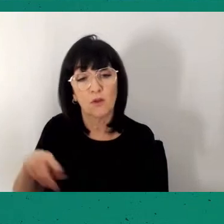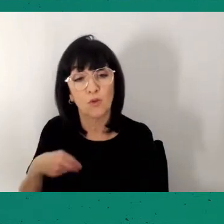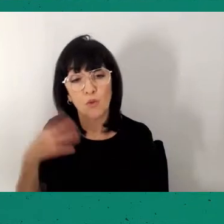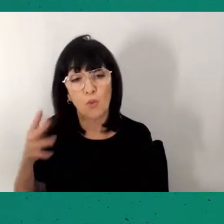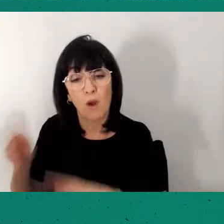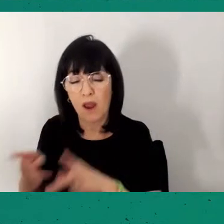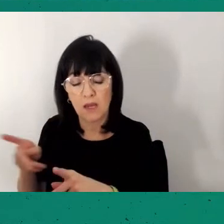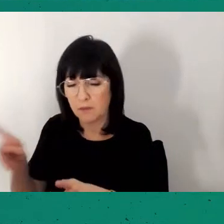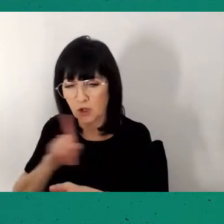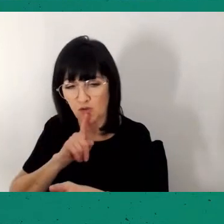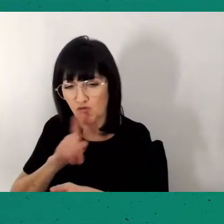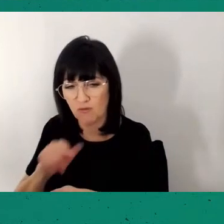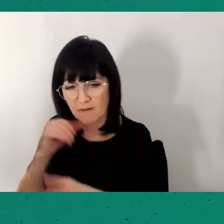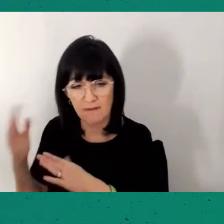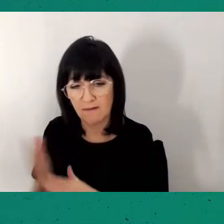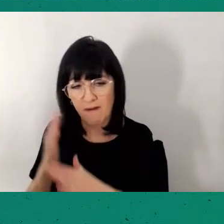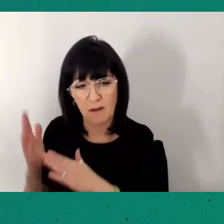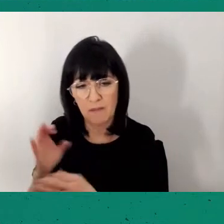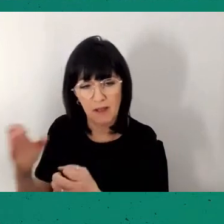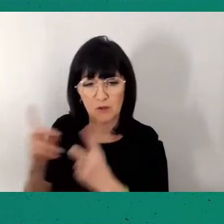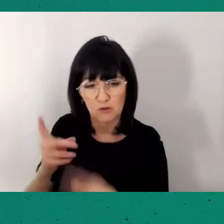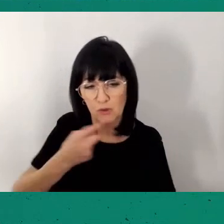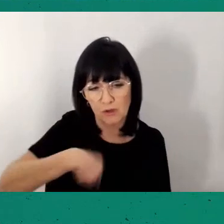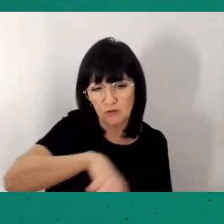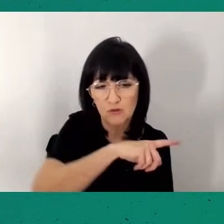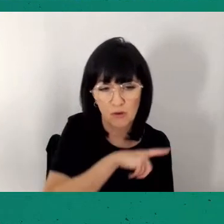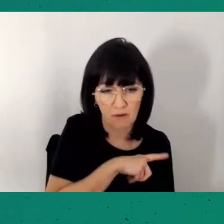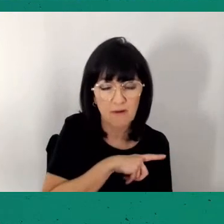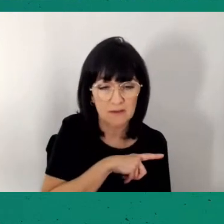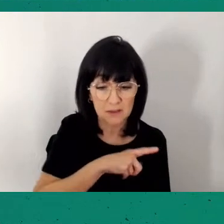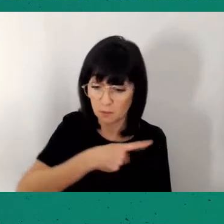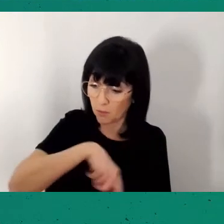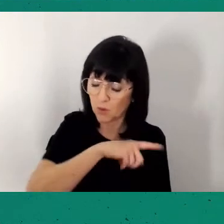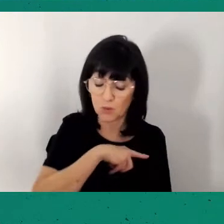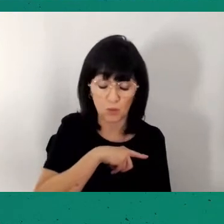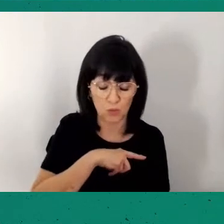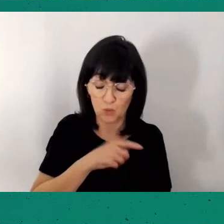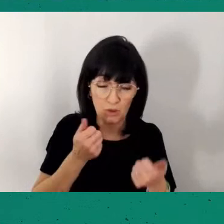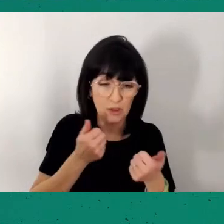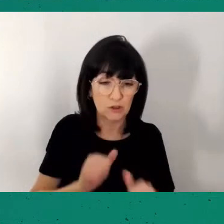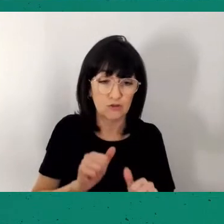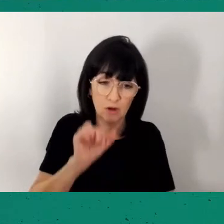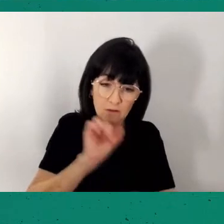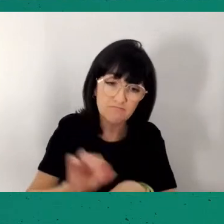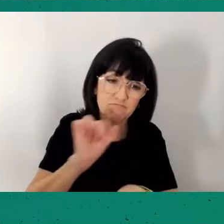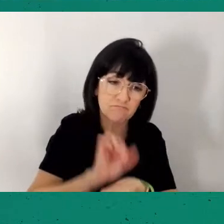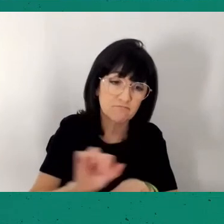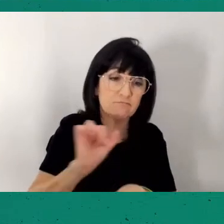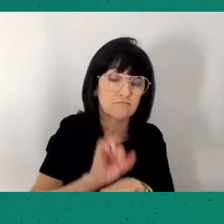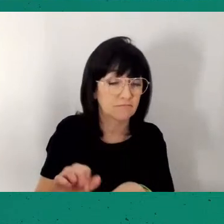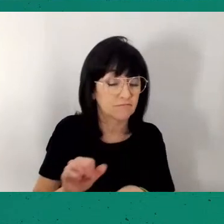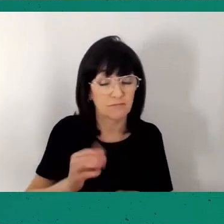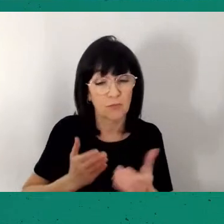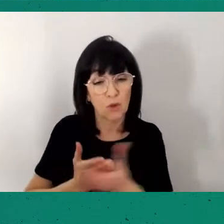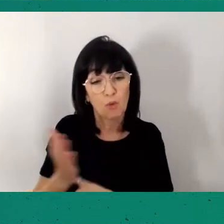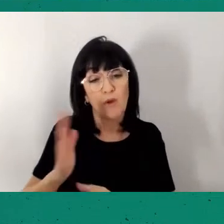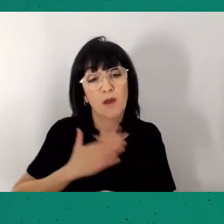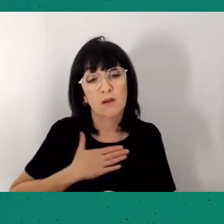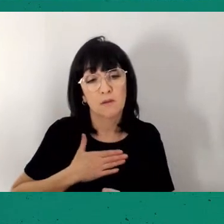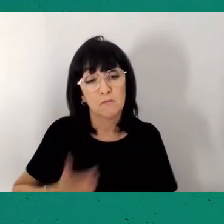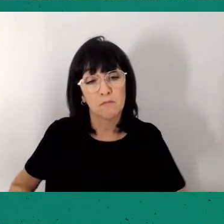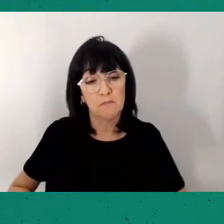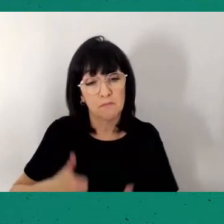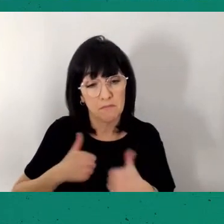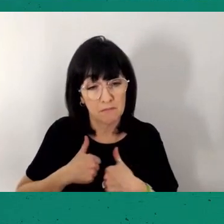fortunately, you make a way where there is no way. But throughout my life, I have continued to study. My husband and I both got